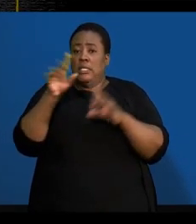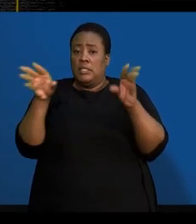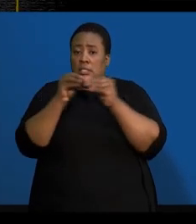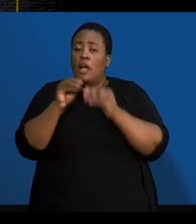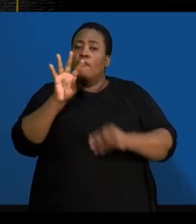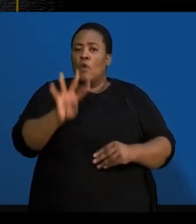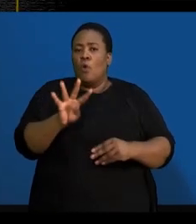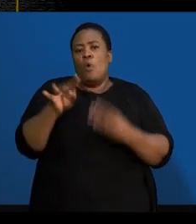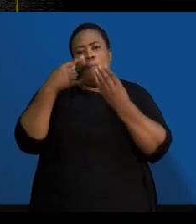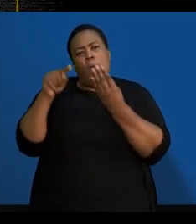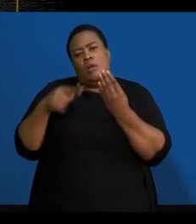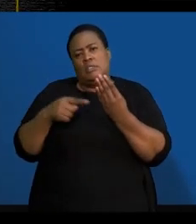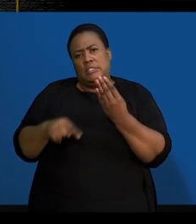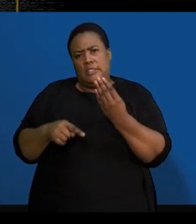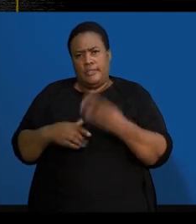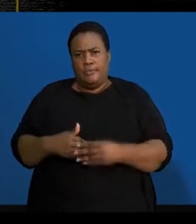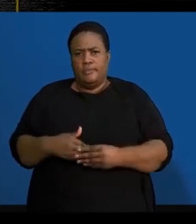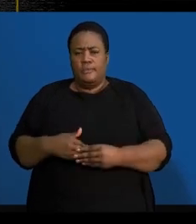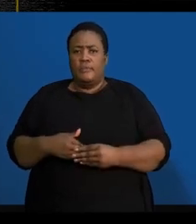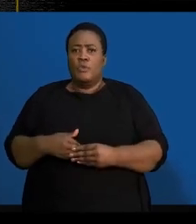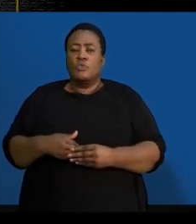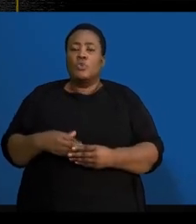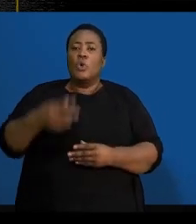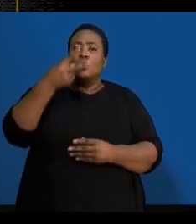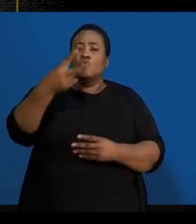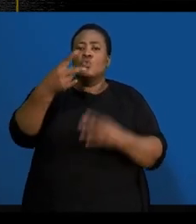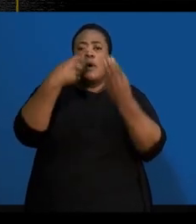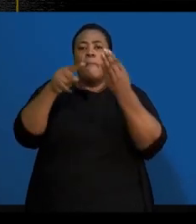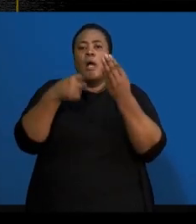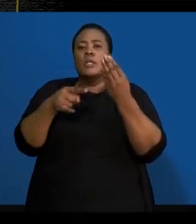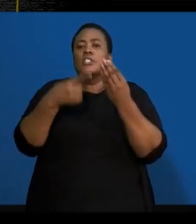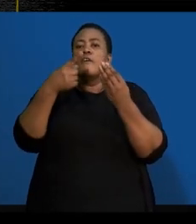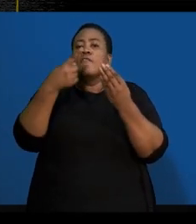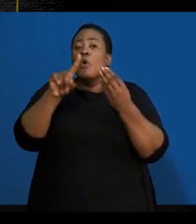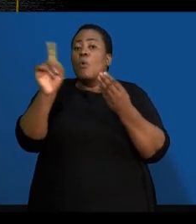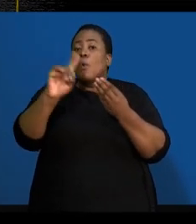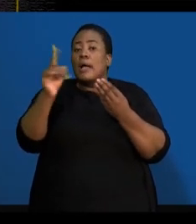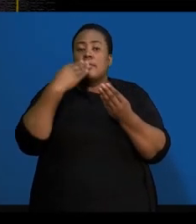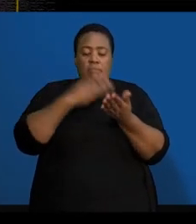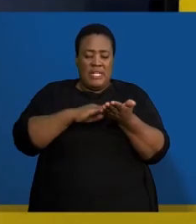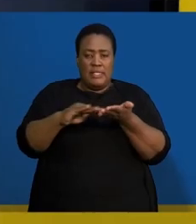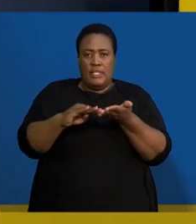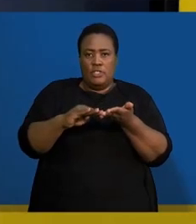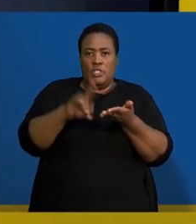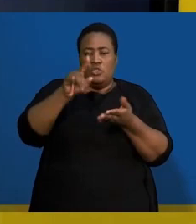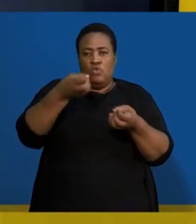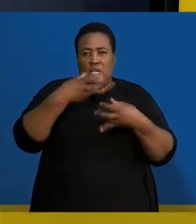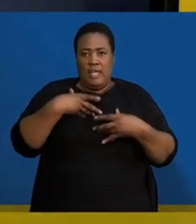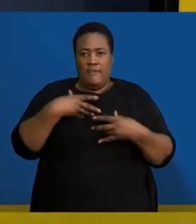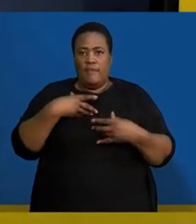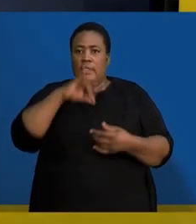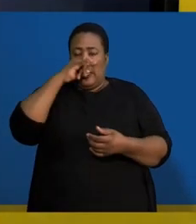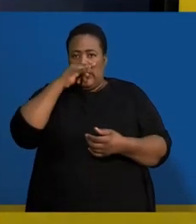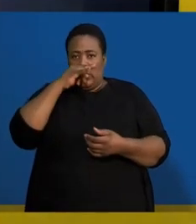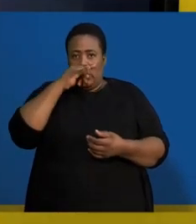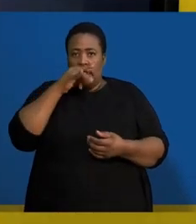marks. So the 2 marks are obviously for the message that you're supposed to give. The cartoon itself does